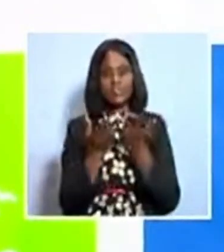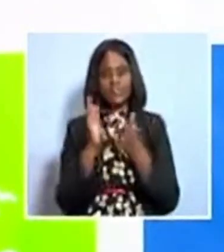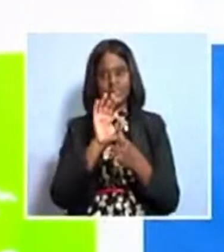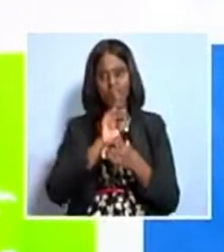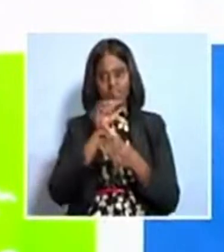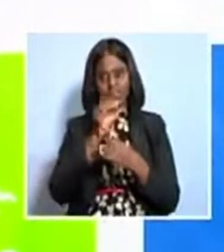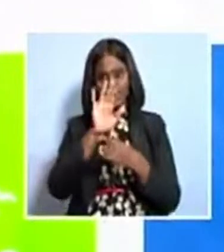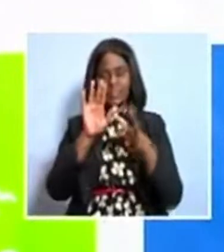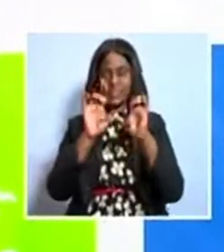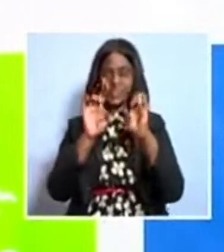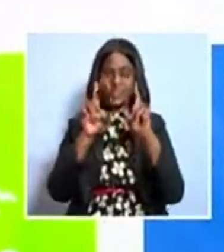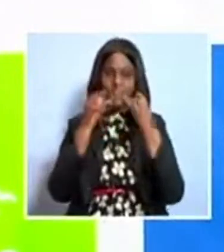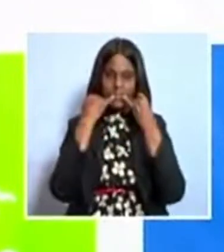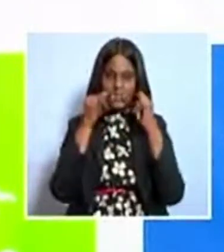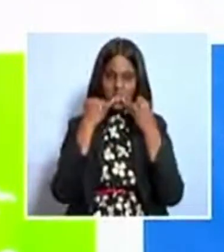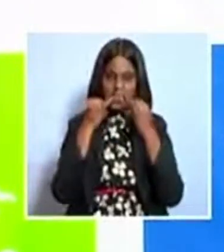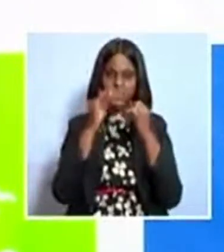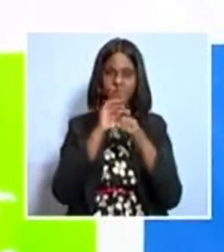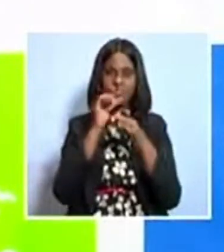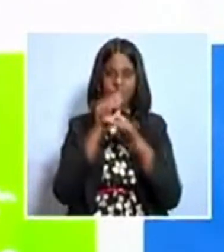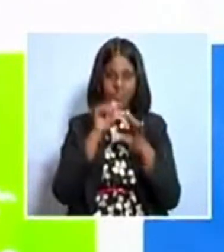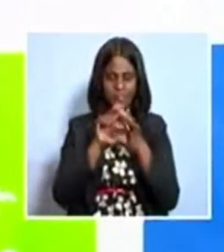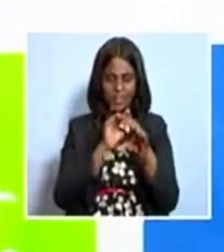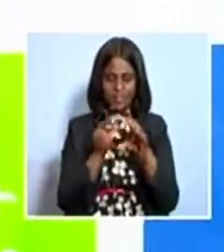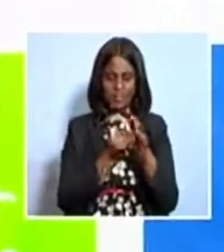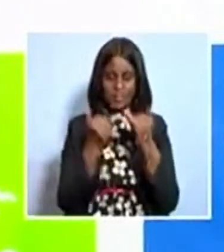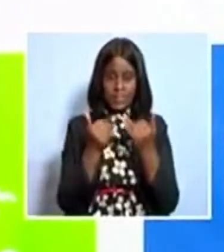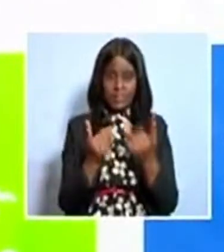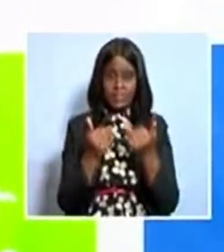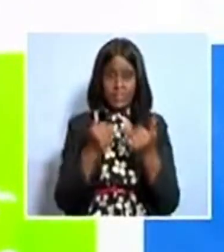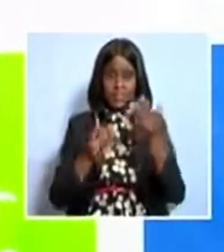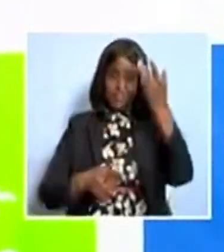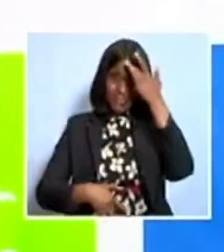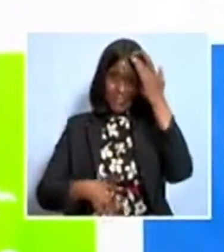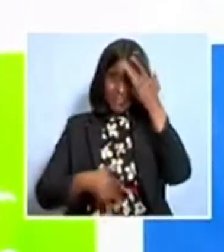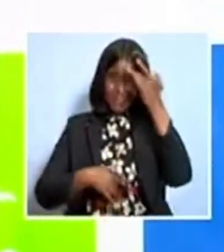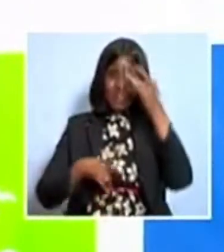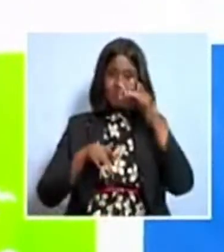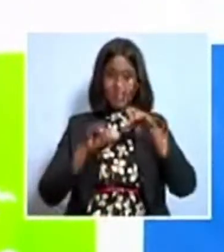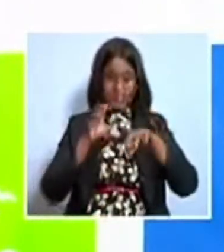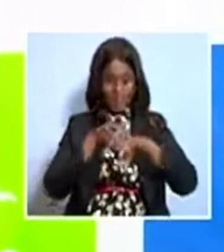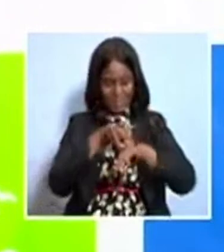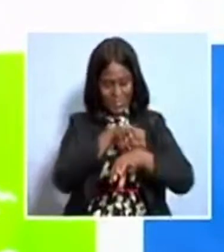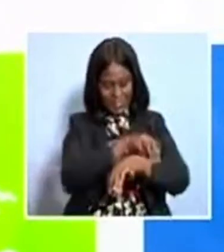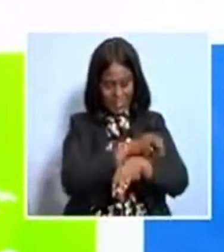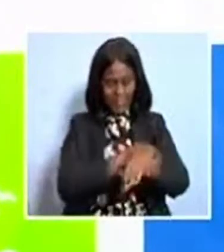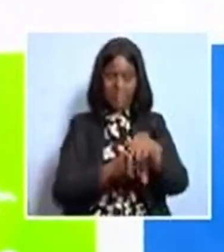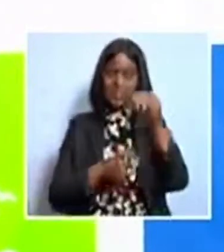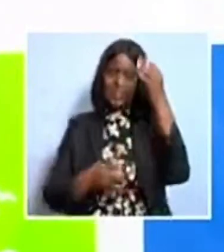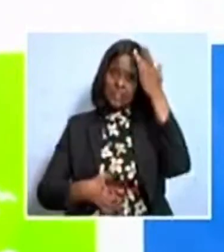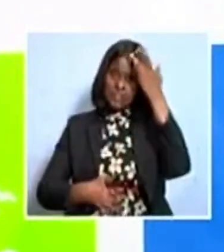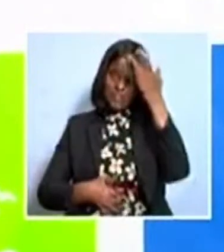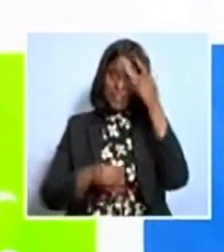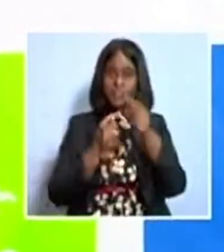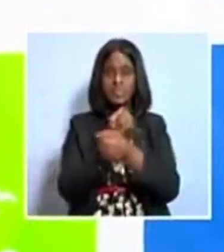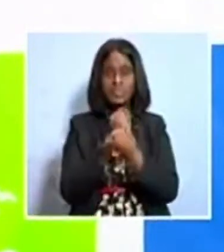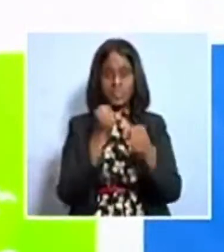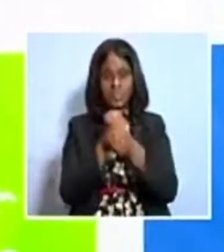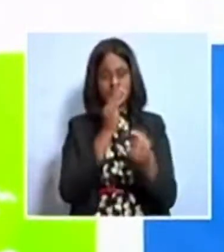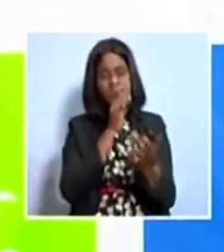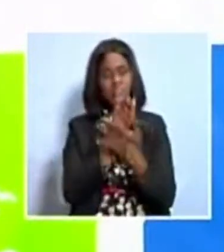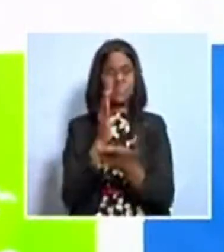education information, or in our current kind of anthrax outbreak, delivering information about the disease, mitigation measures, and so